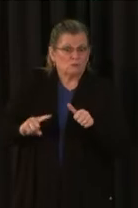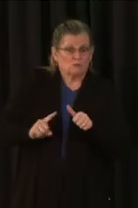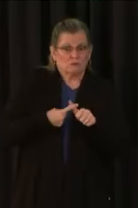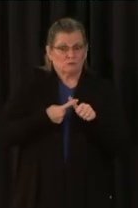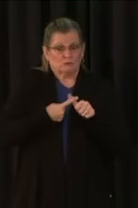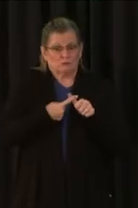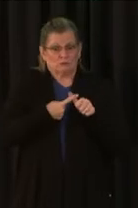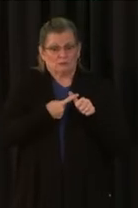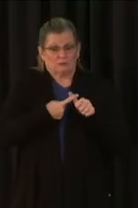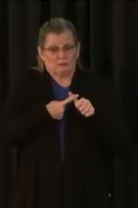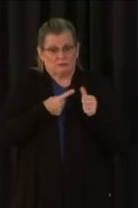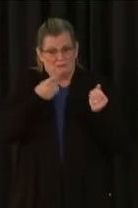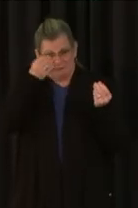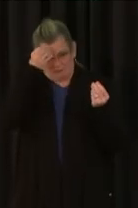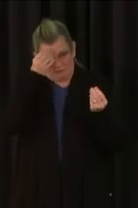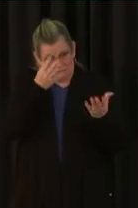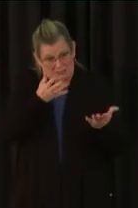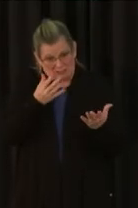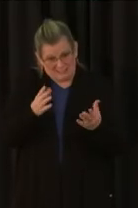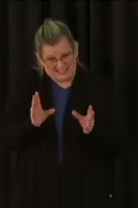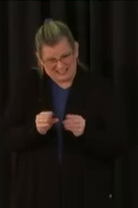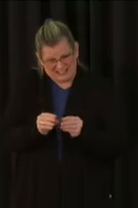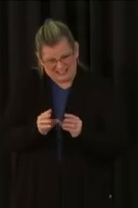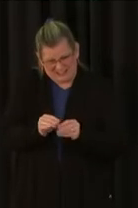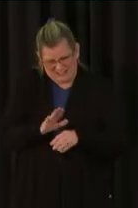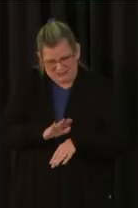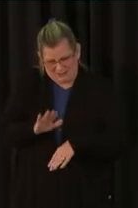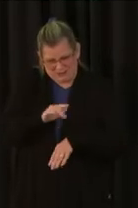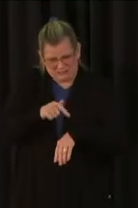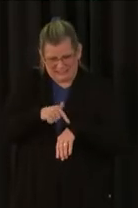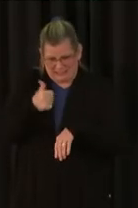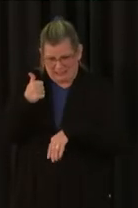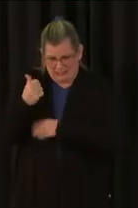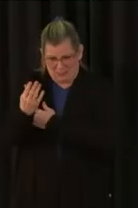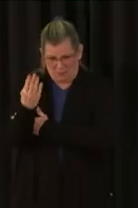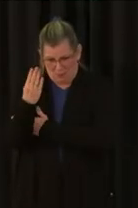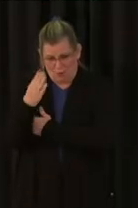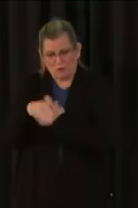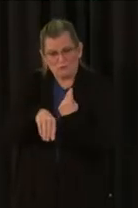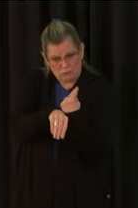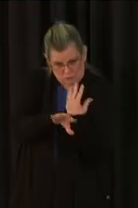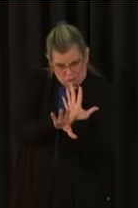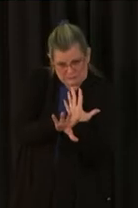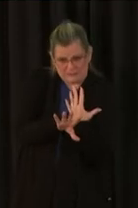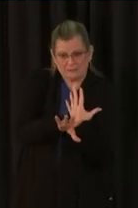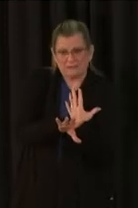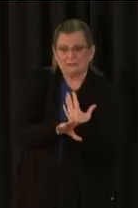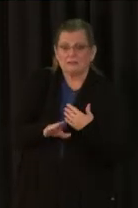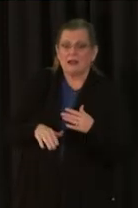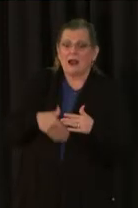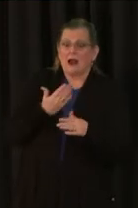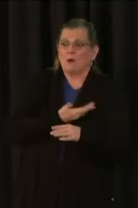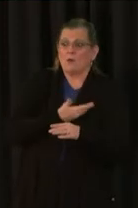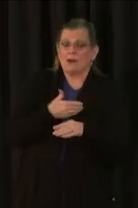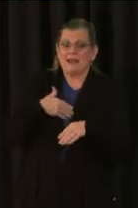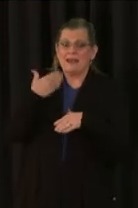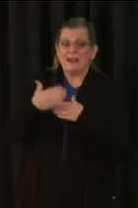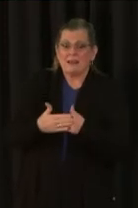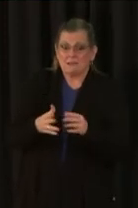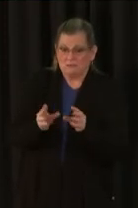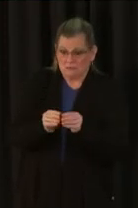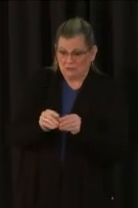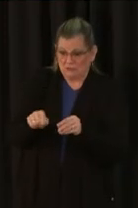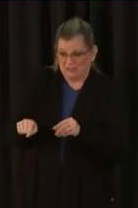at, I think it's 10 o'clock, if I remember correctly. And, 10 a.m. And our next information session will